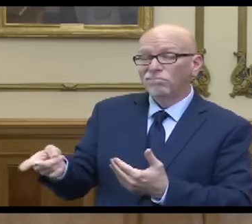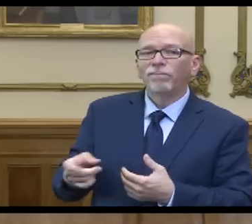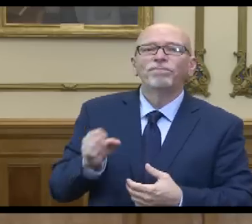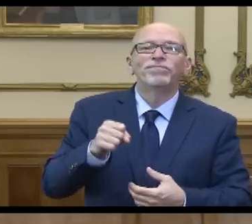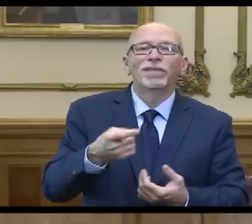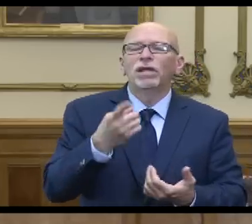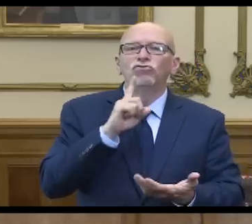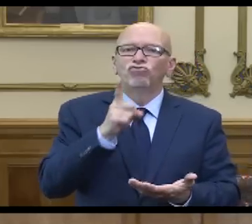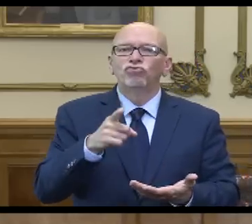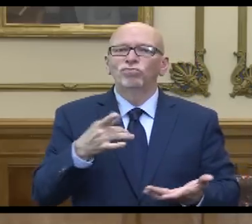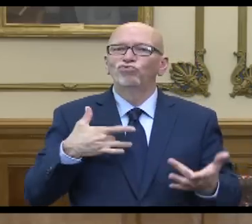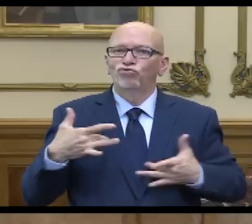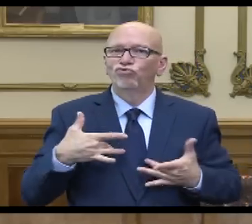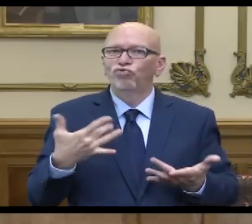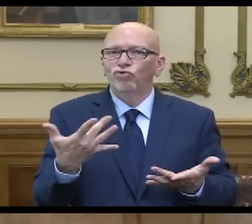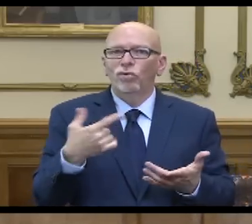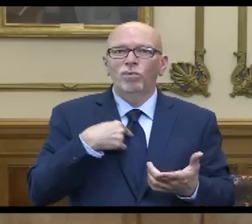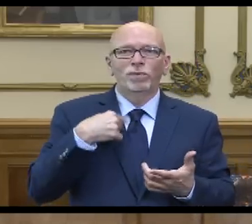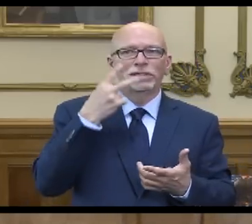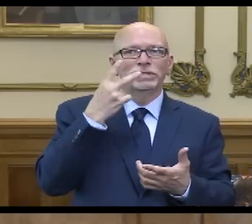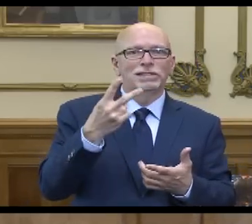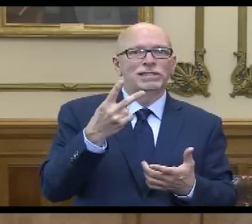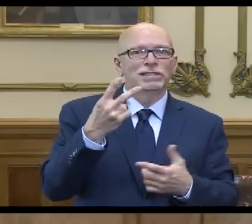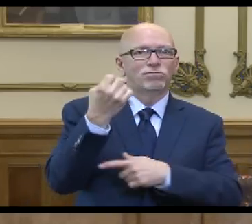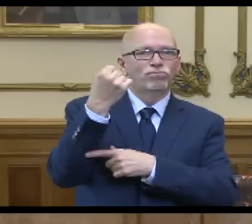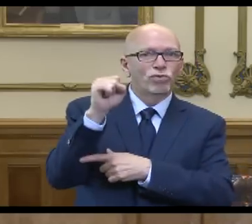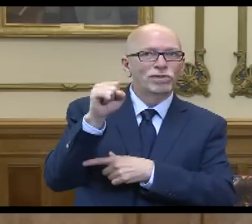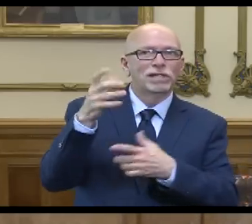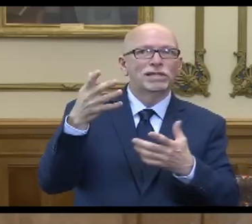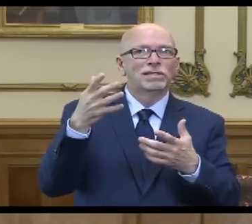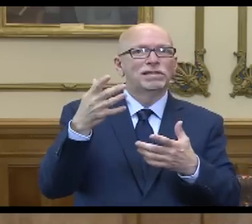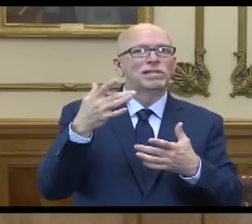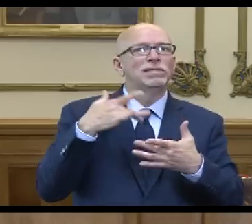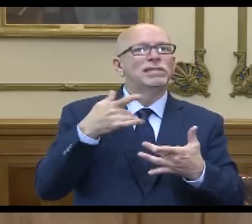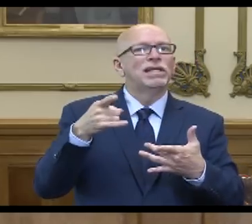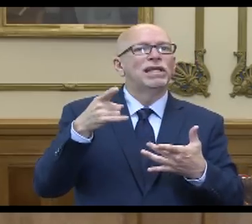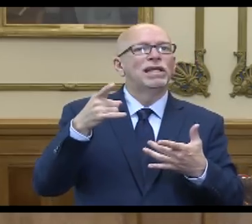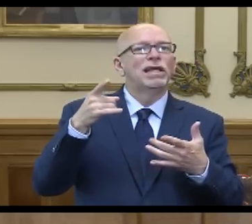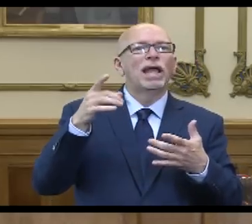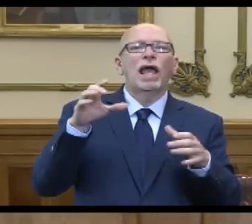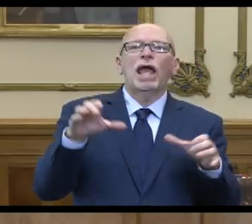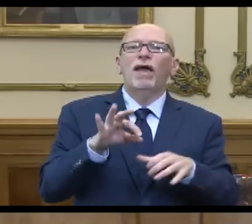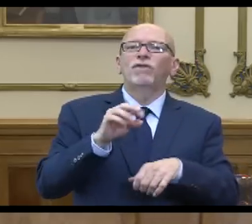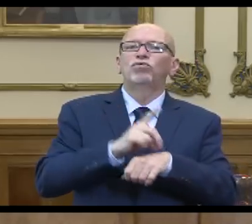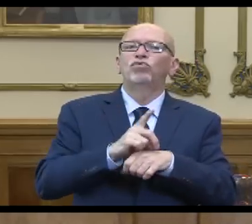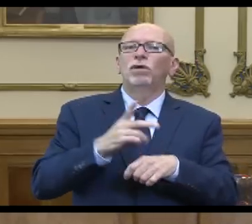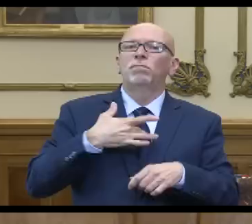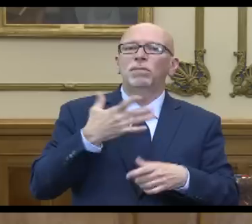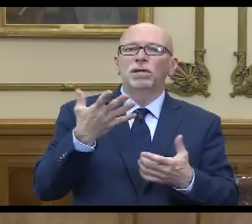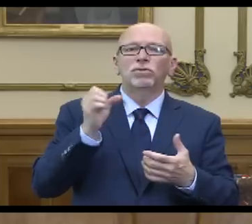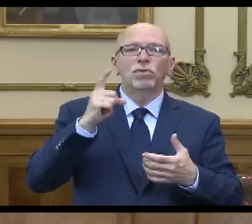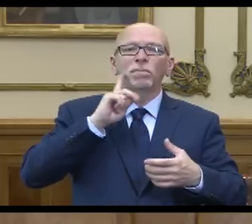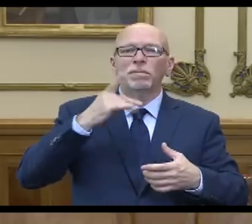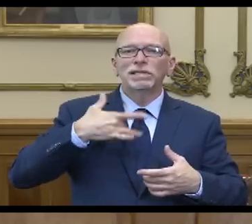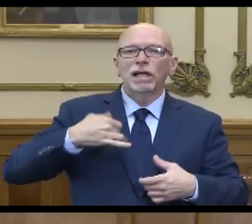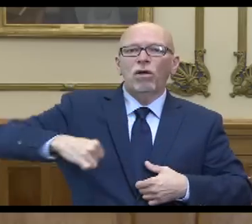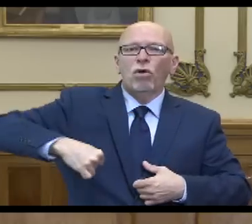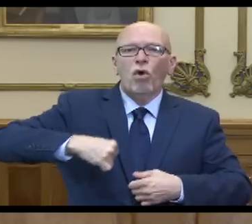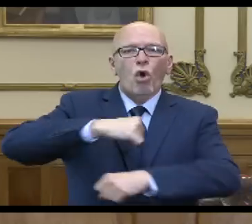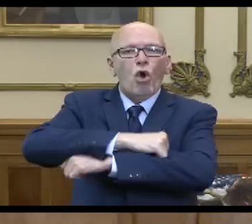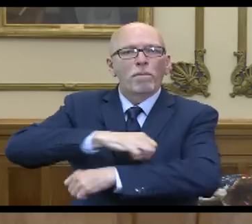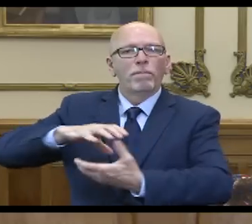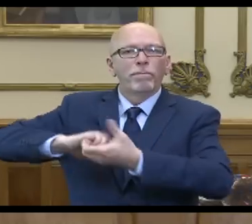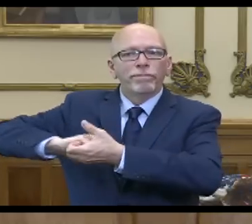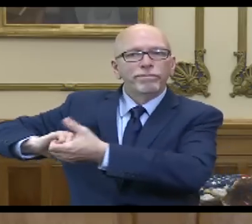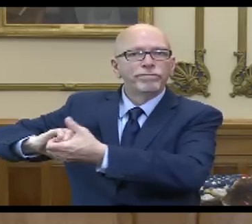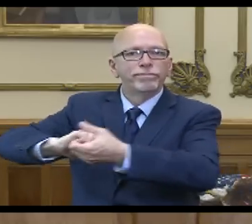it's certainly a concern that we have seen. Protests by nature are kind of an act of unity. So we're linking hands and arms and